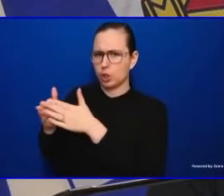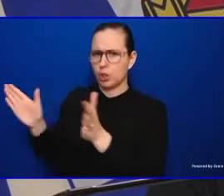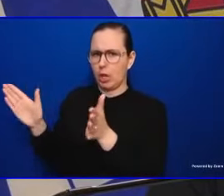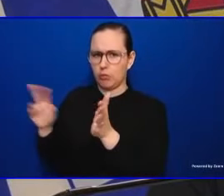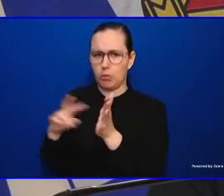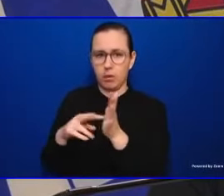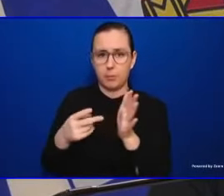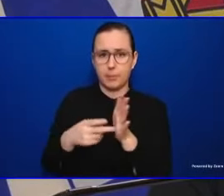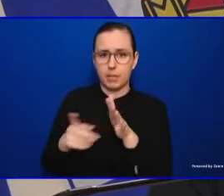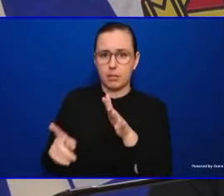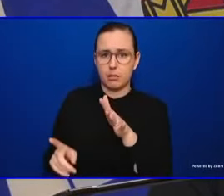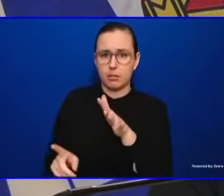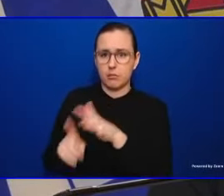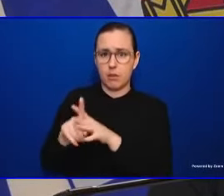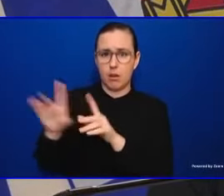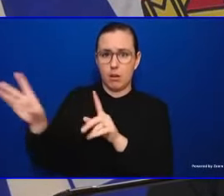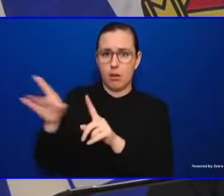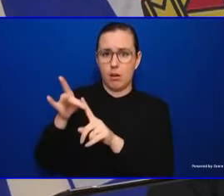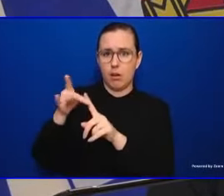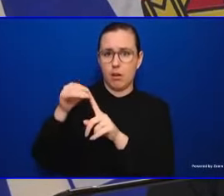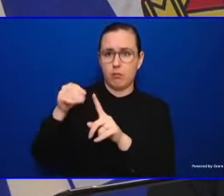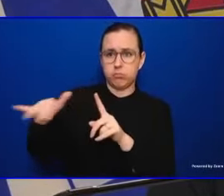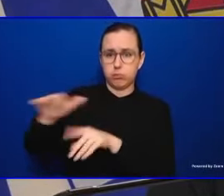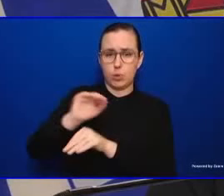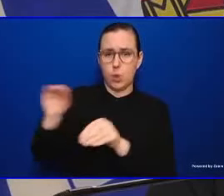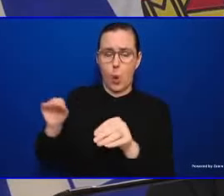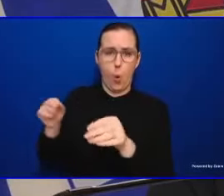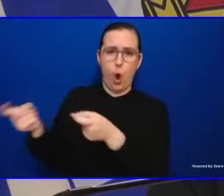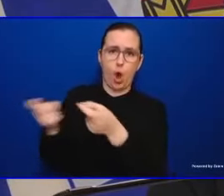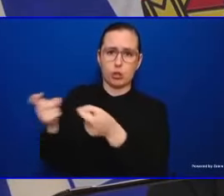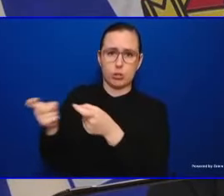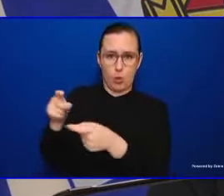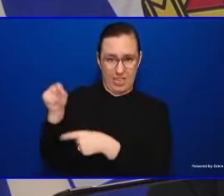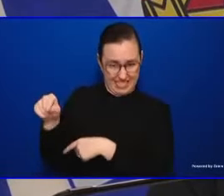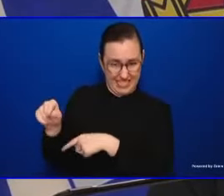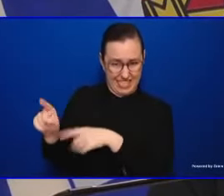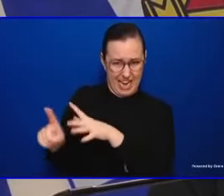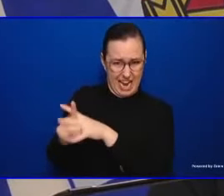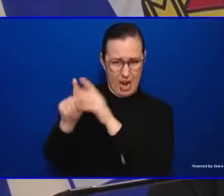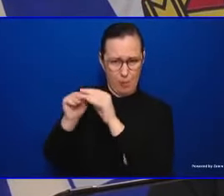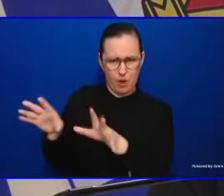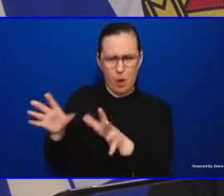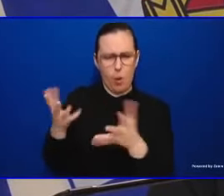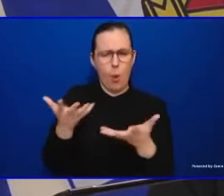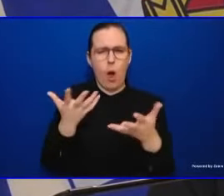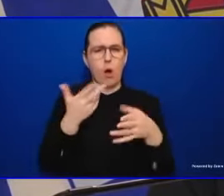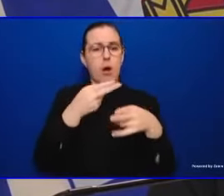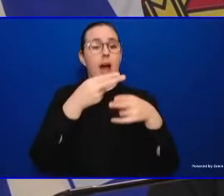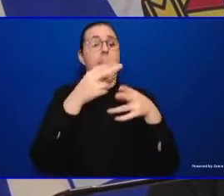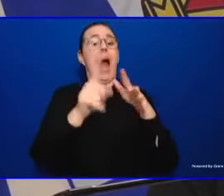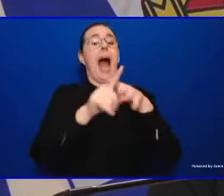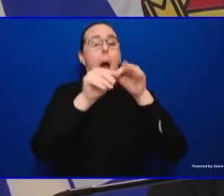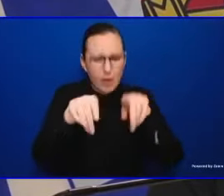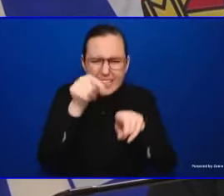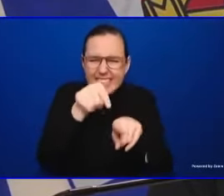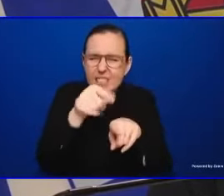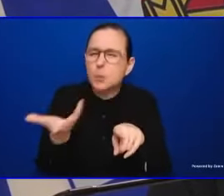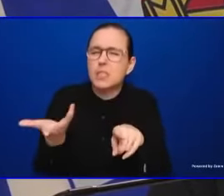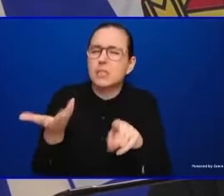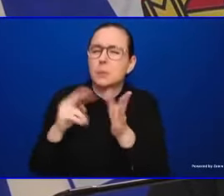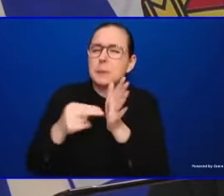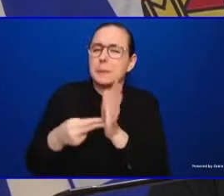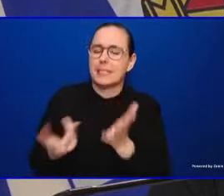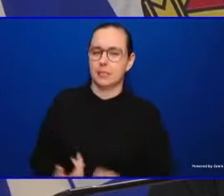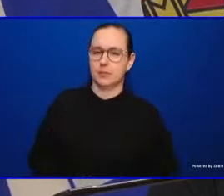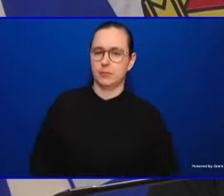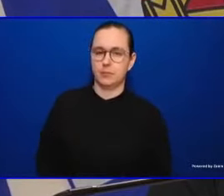outbreak? Or what do you consider an outbreak? So we have had an outbreak in long-term care and acute care has been defined for COVID for